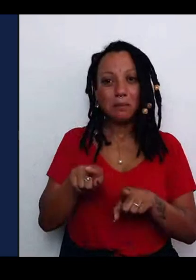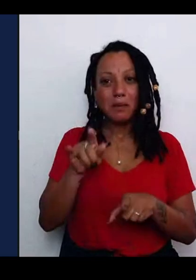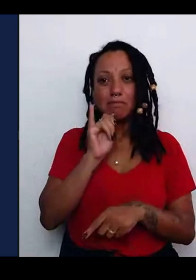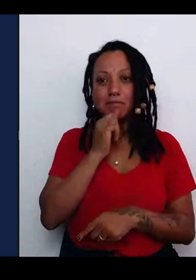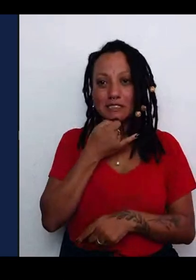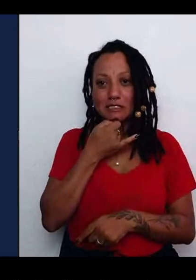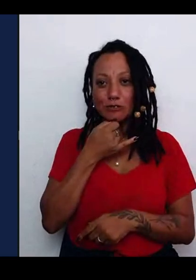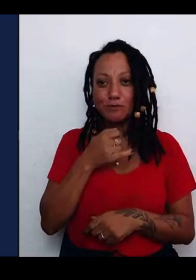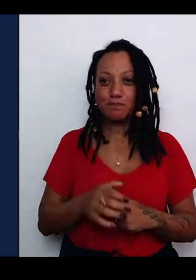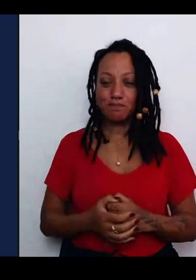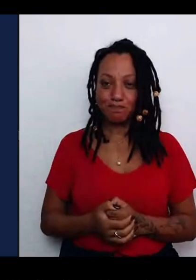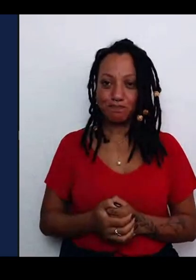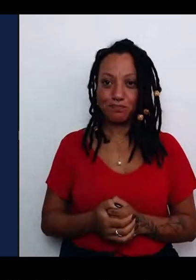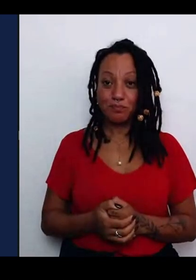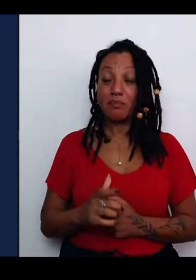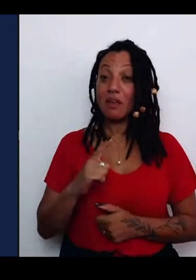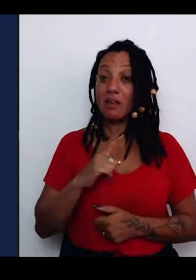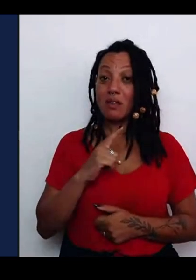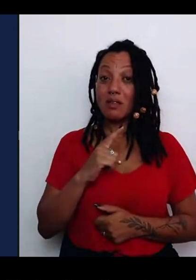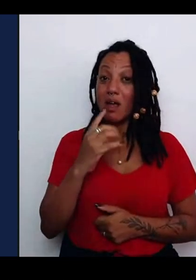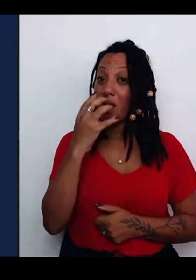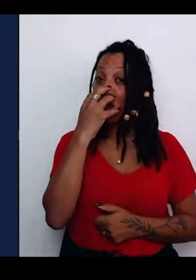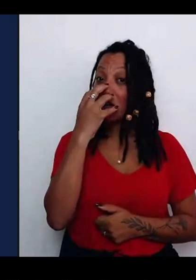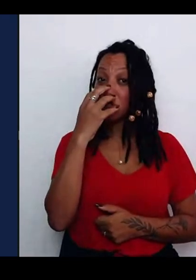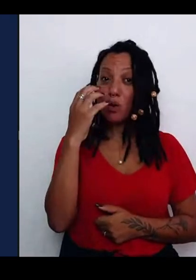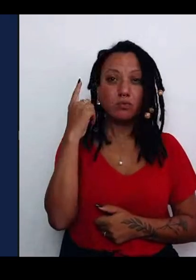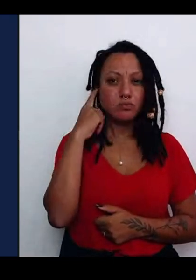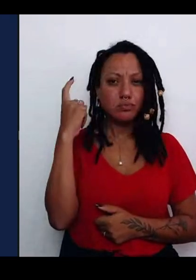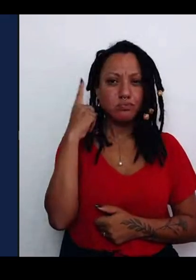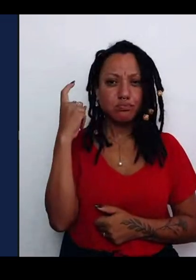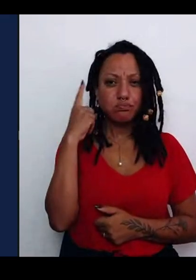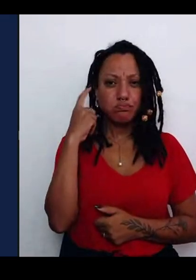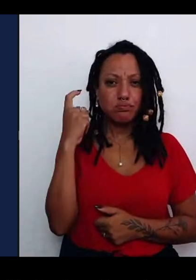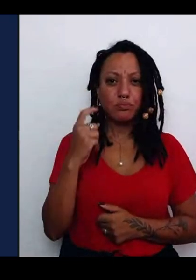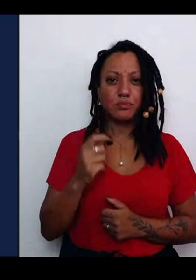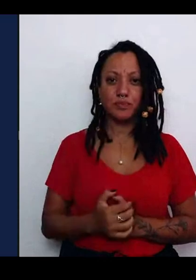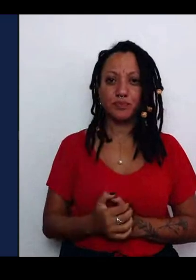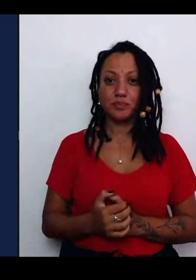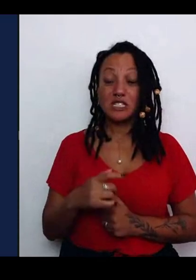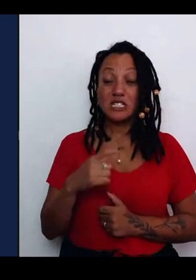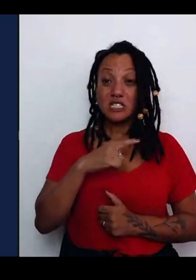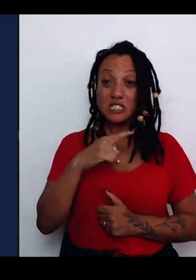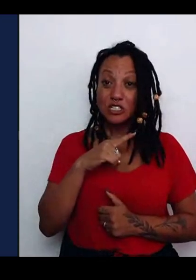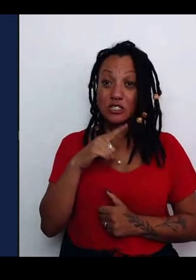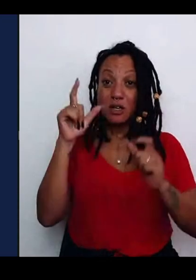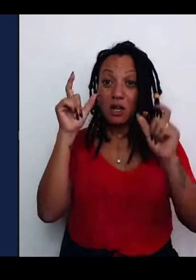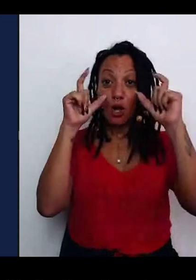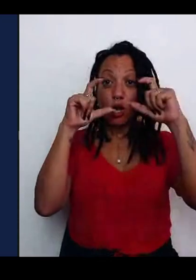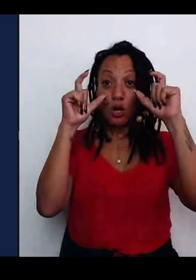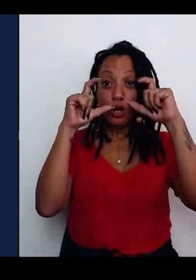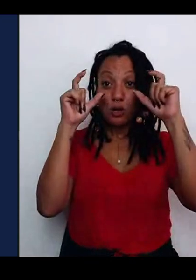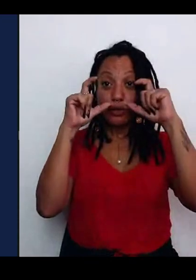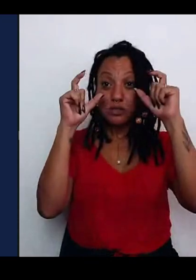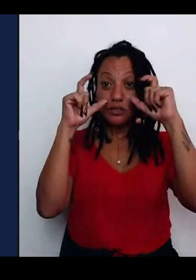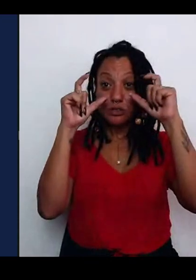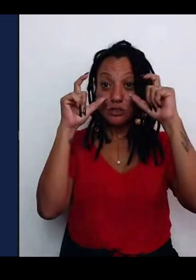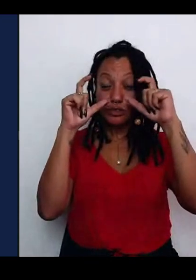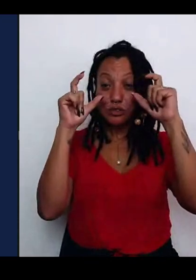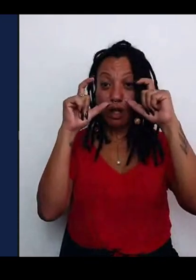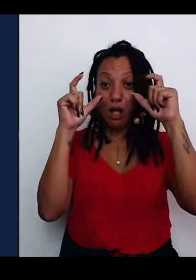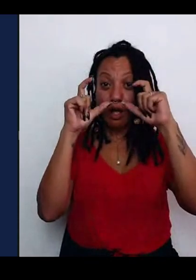see these gigantic owls who's with their gigantic eyes who scan the Horizon with a